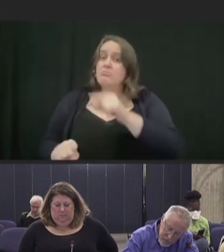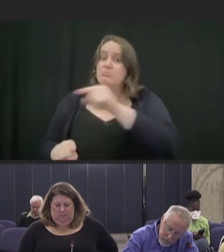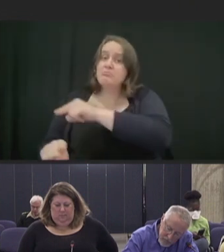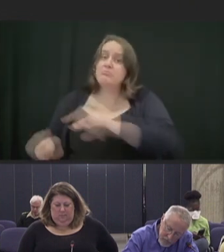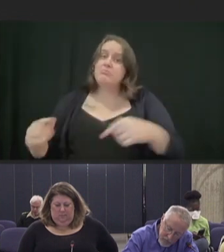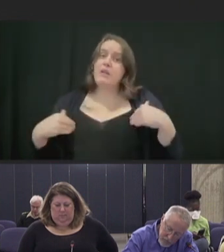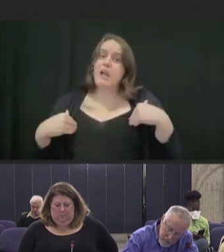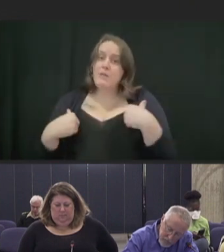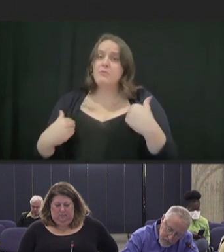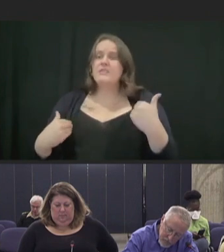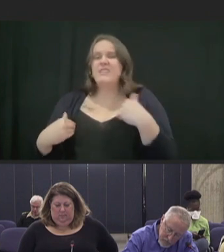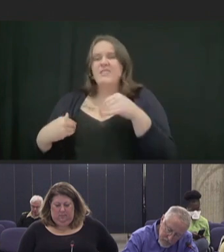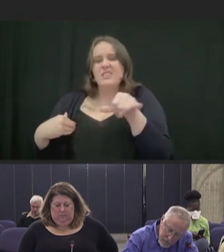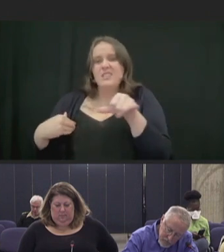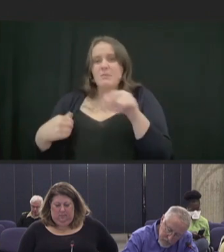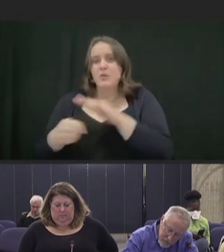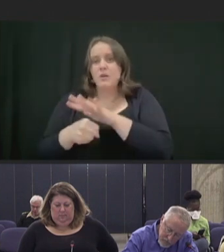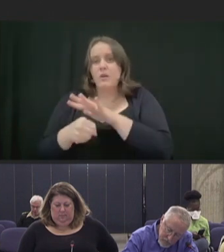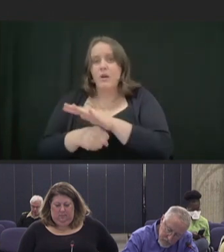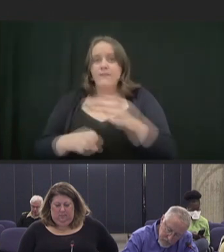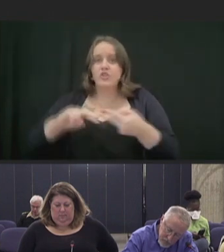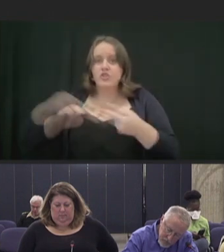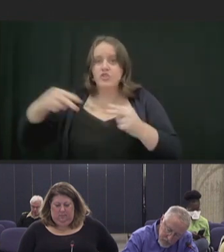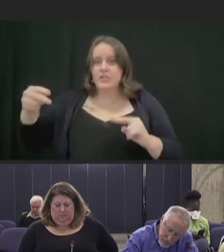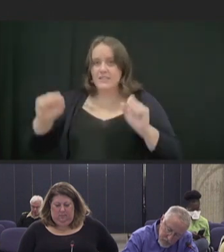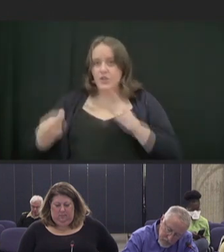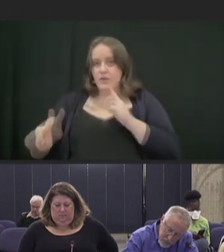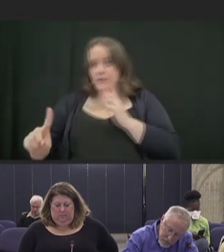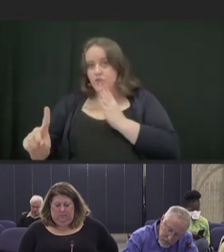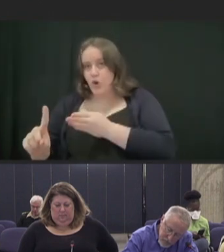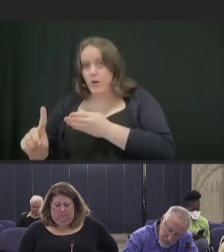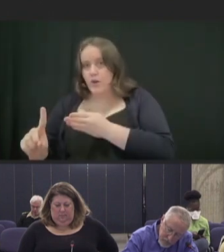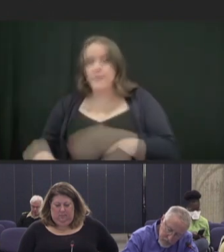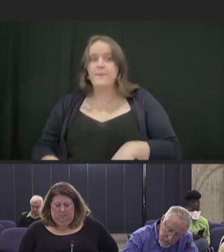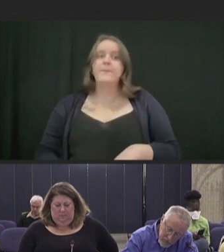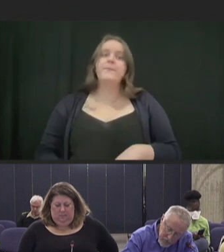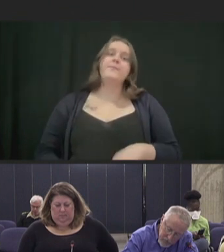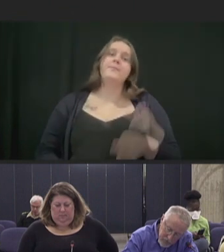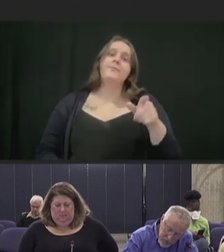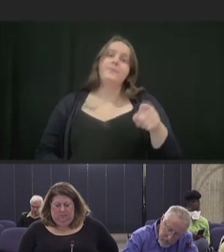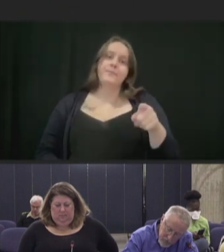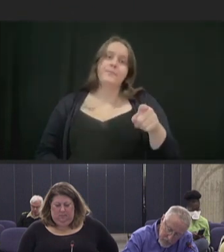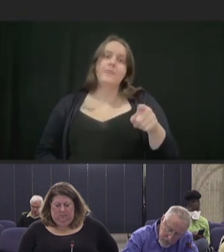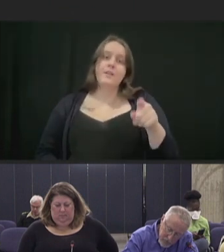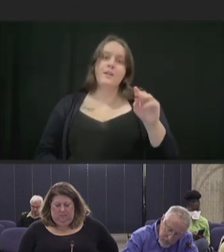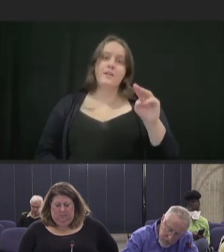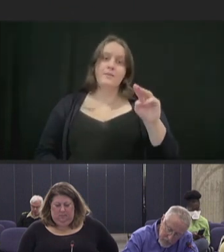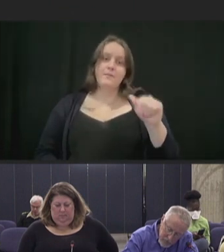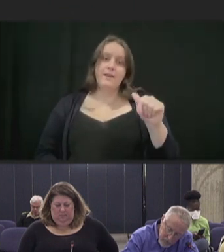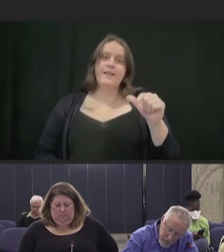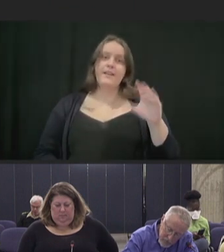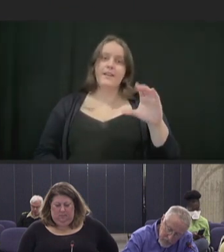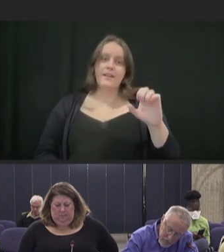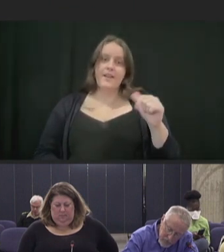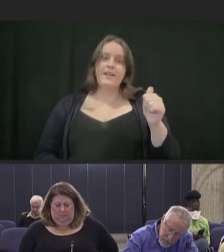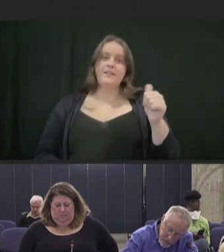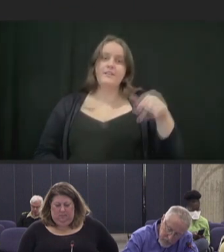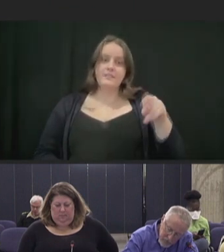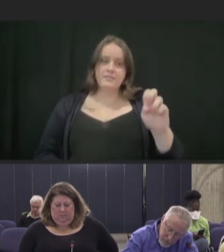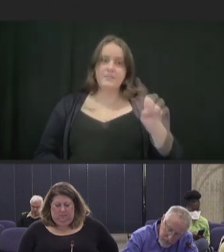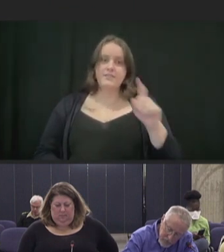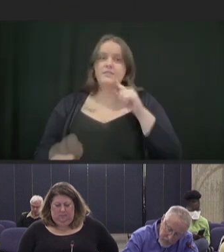target them. And so here we looked in rhesus macaques and their naive B cells, and we found